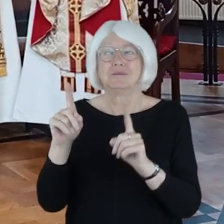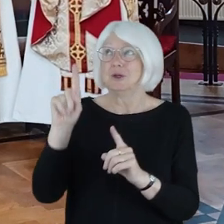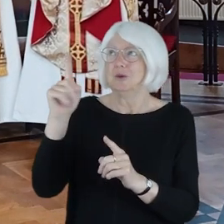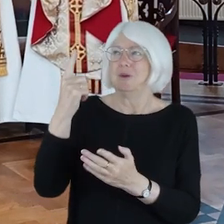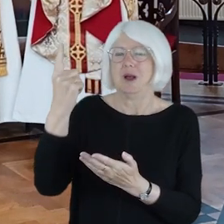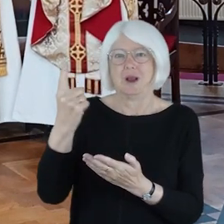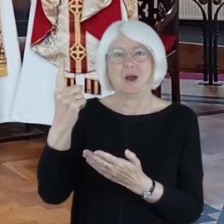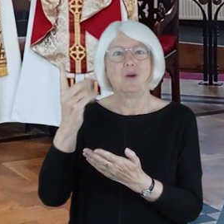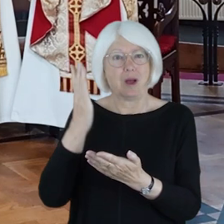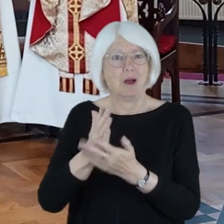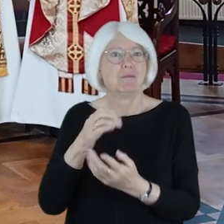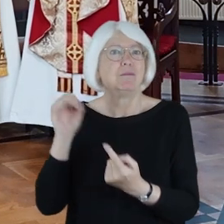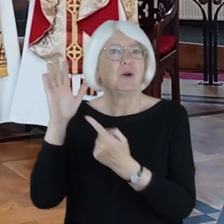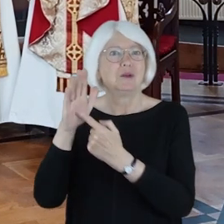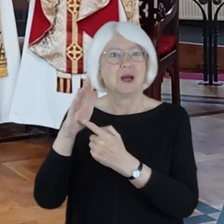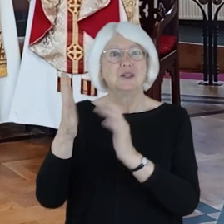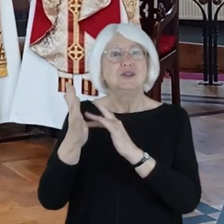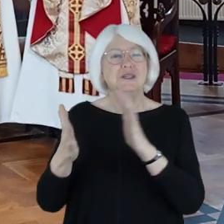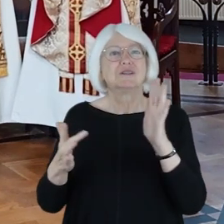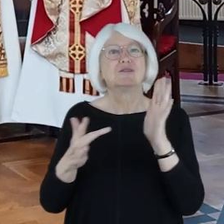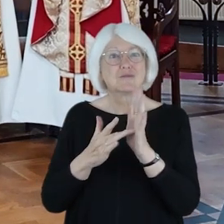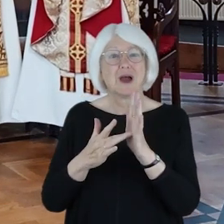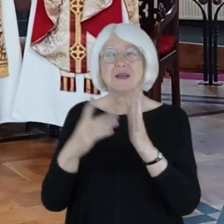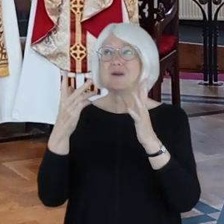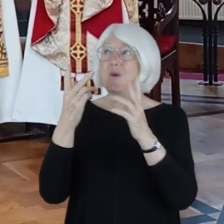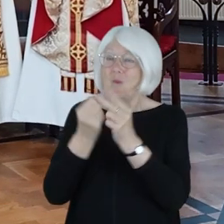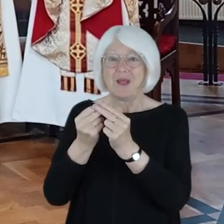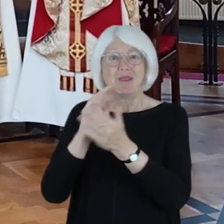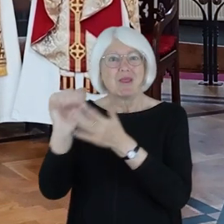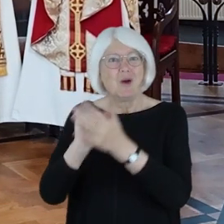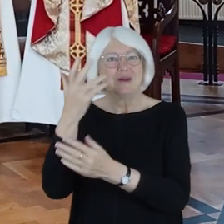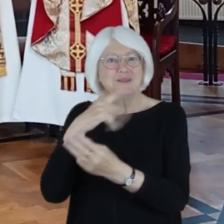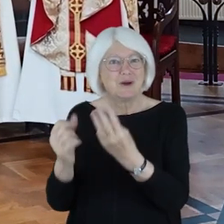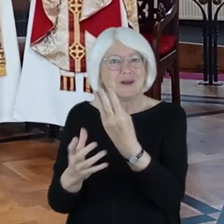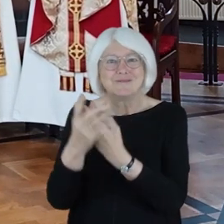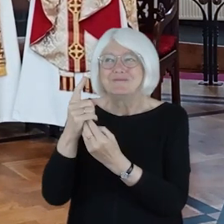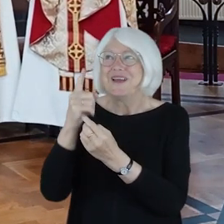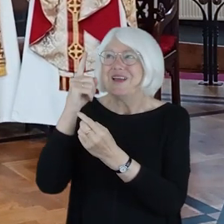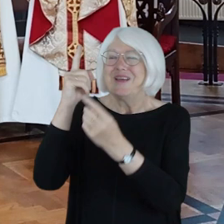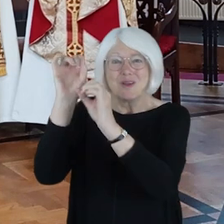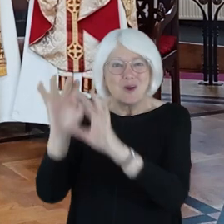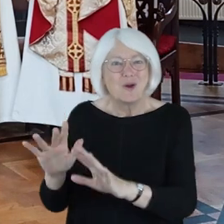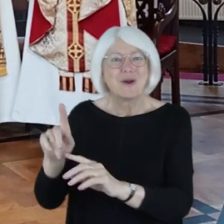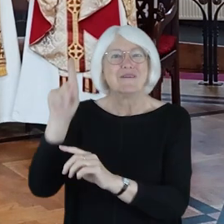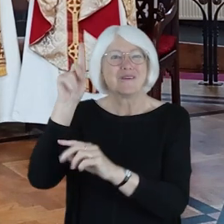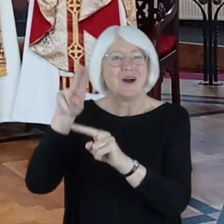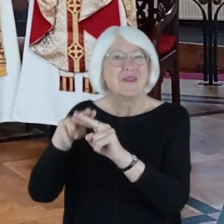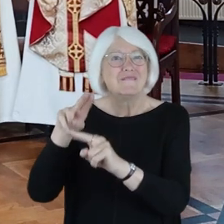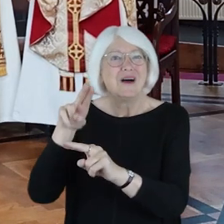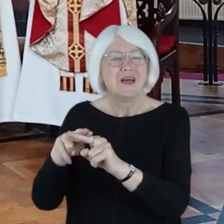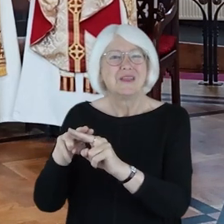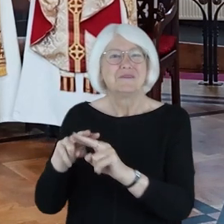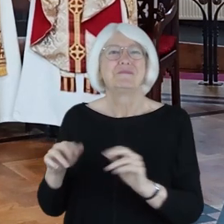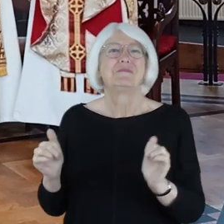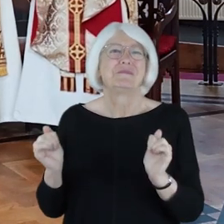Lord, you alone are the Most High, Jesus Christ, with the Holy Spirit, in the glory of